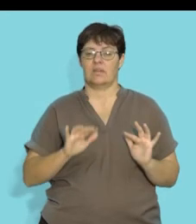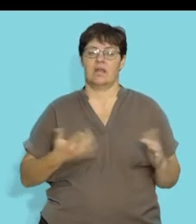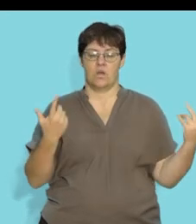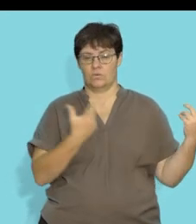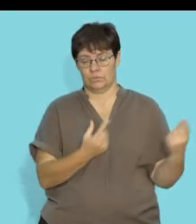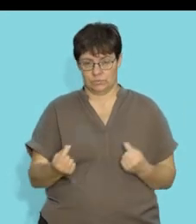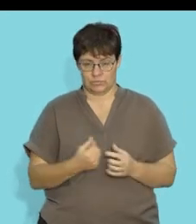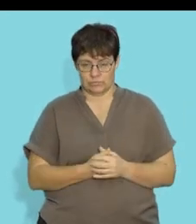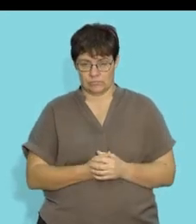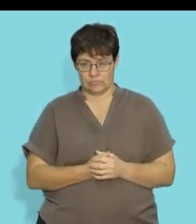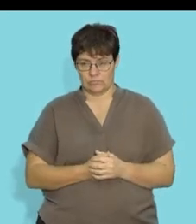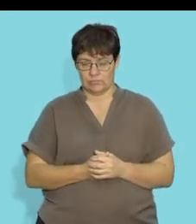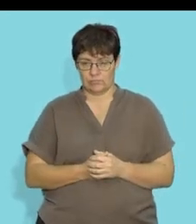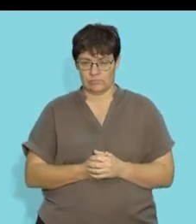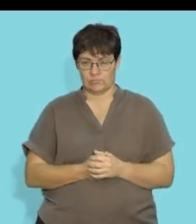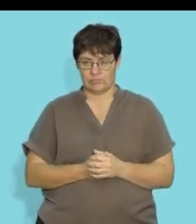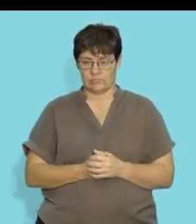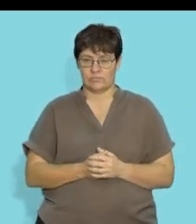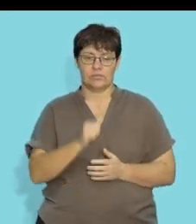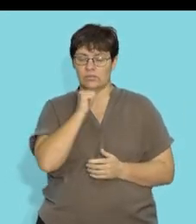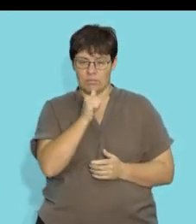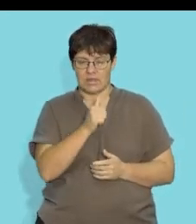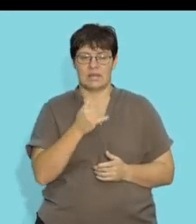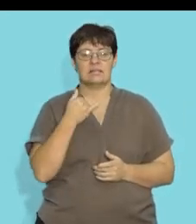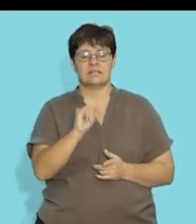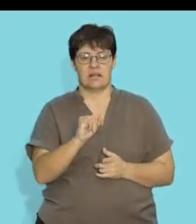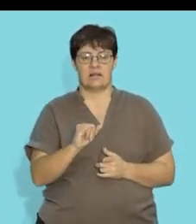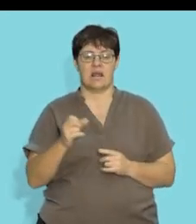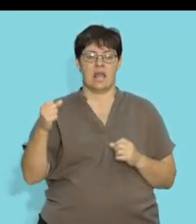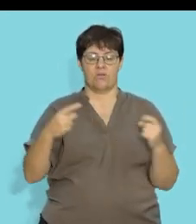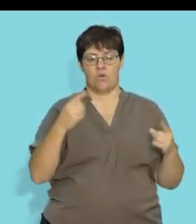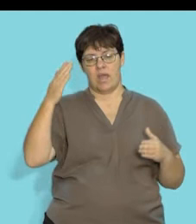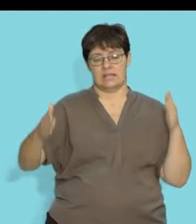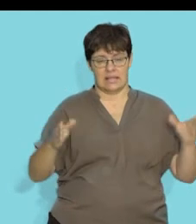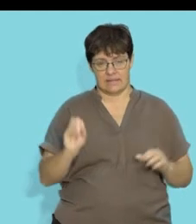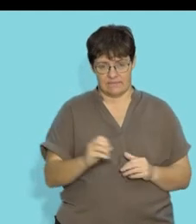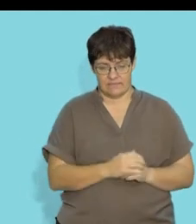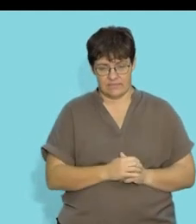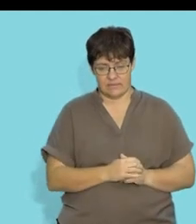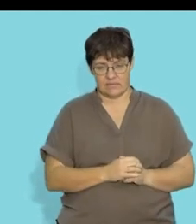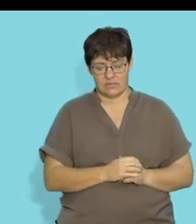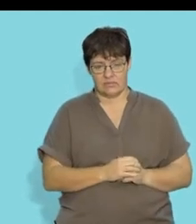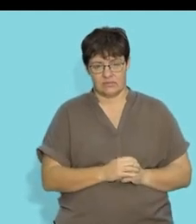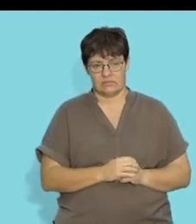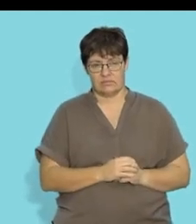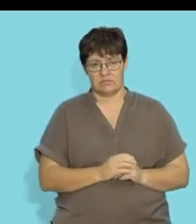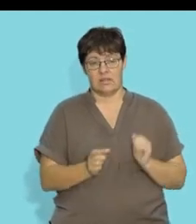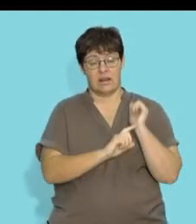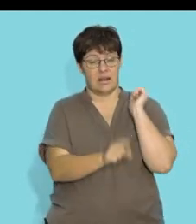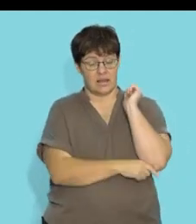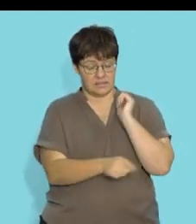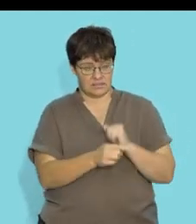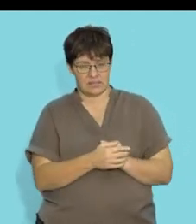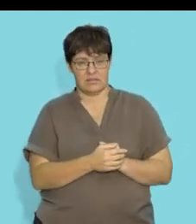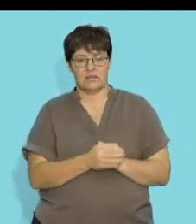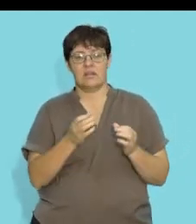up. So that's how we are gauging it, even though it still has arrows at the end point. And